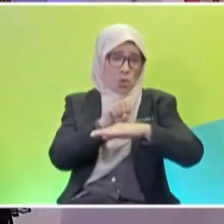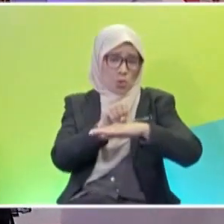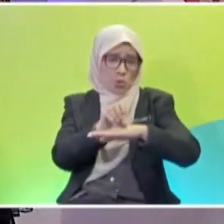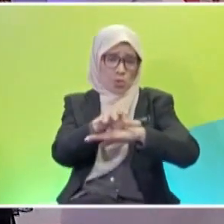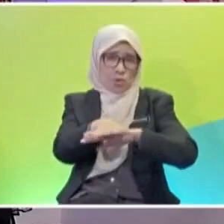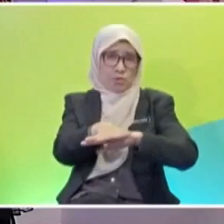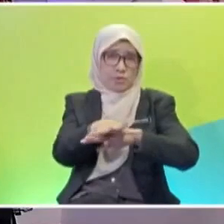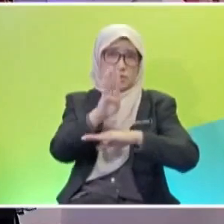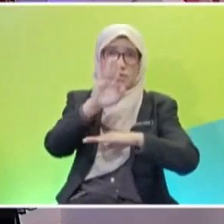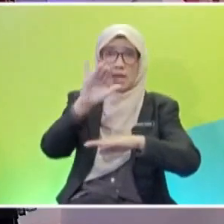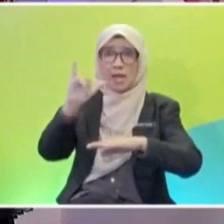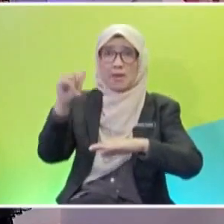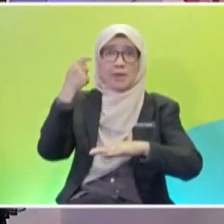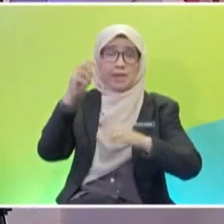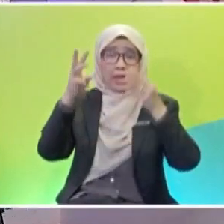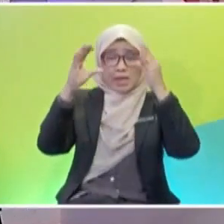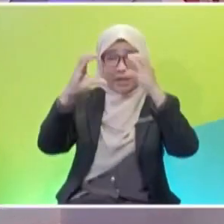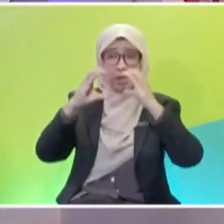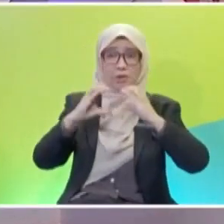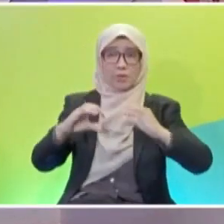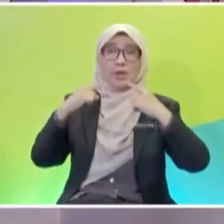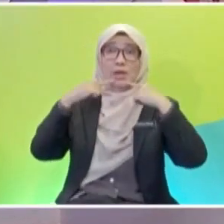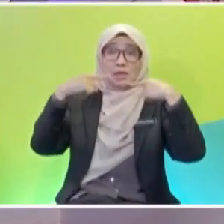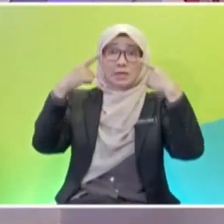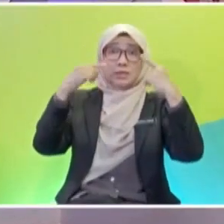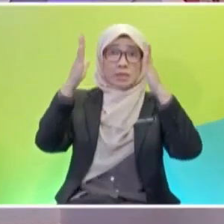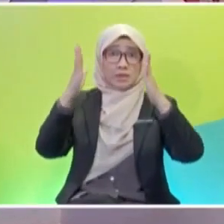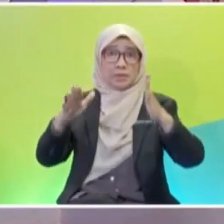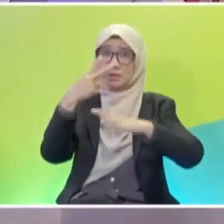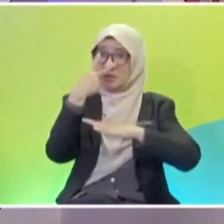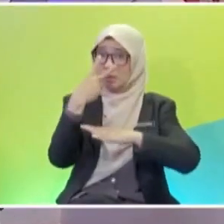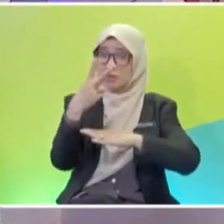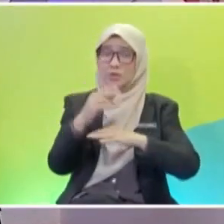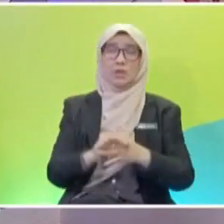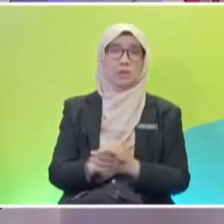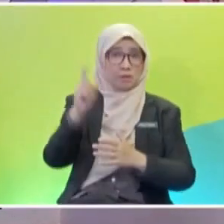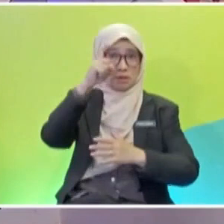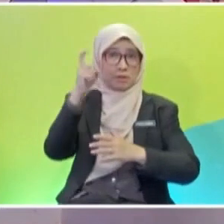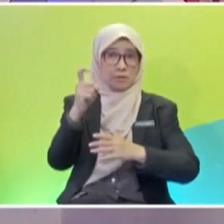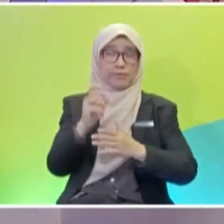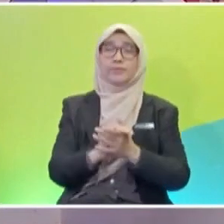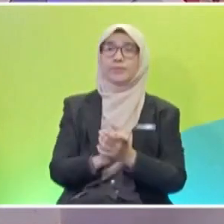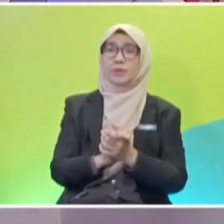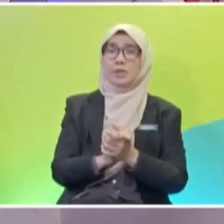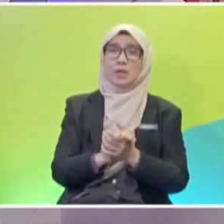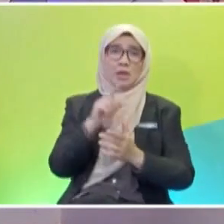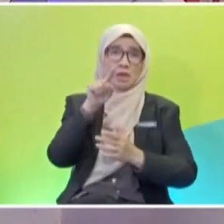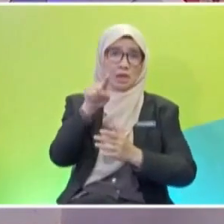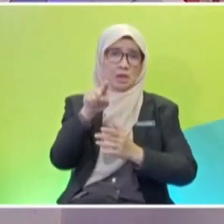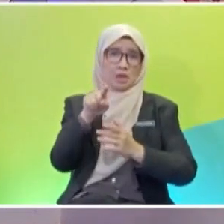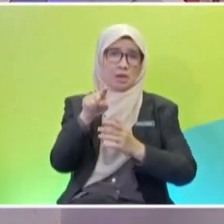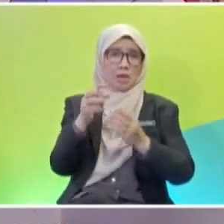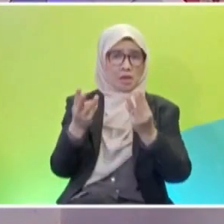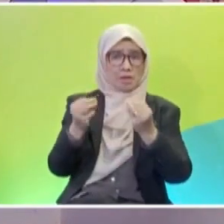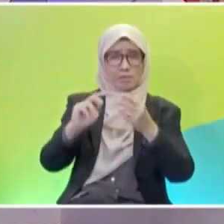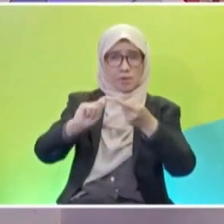look? And would you change anything about yourself to look like a celebrity? Mm-hmm. Okay, so